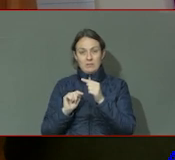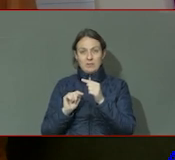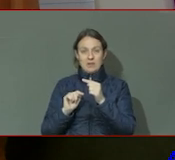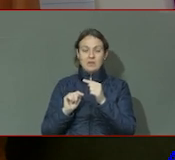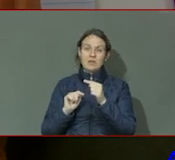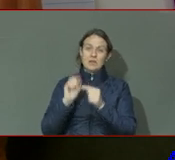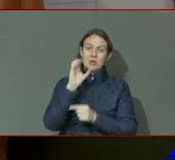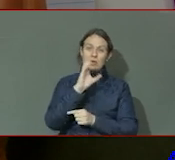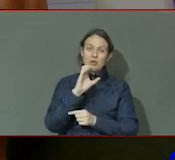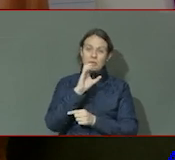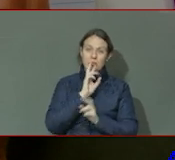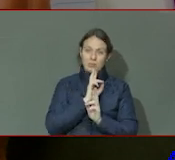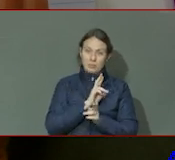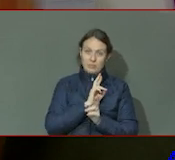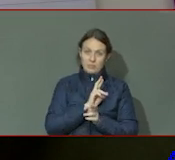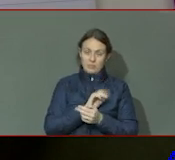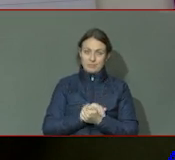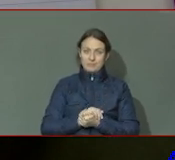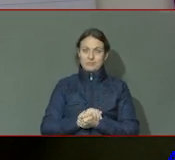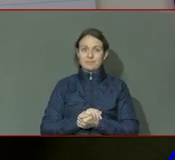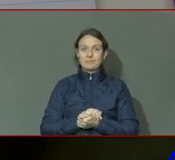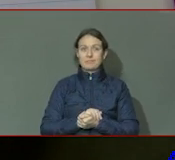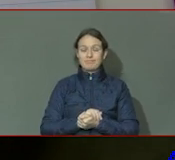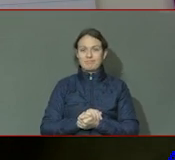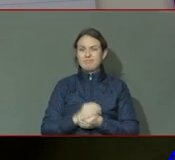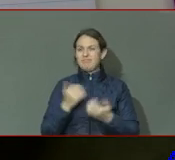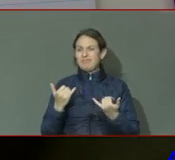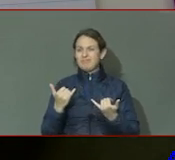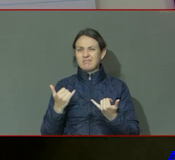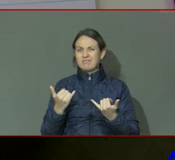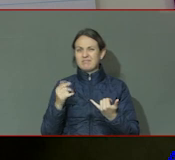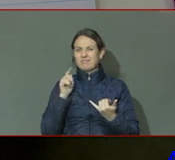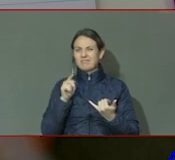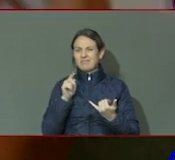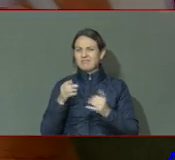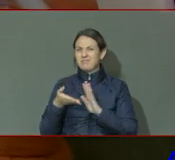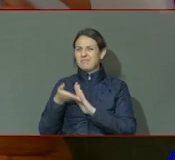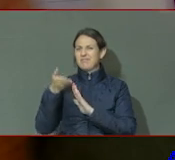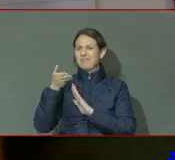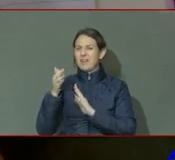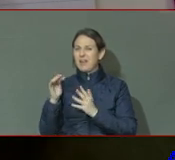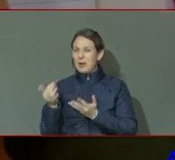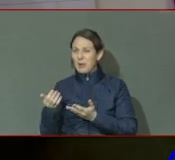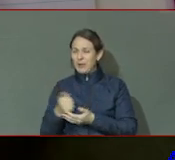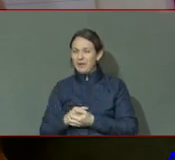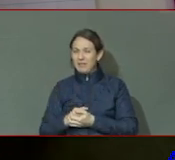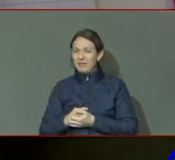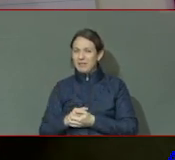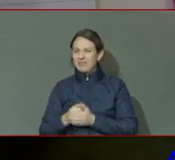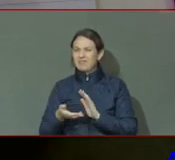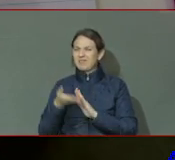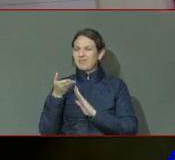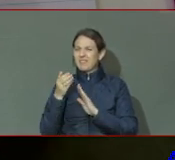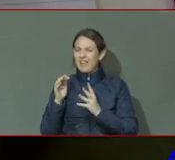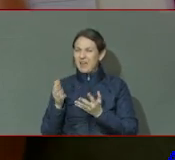the reagents. Now, how do I get it to increase? To increase